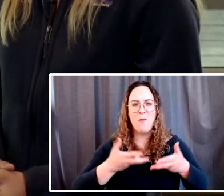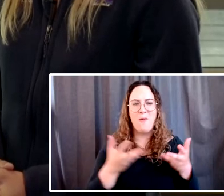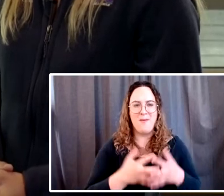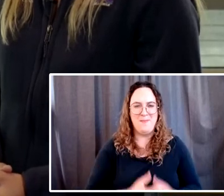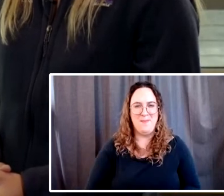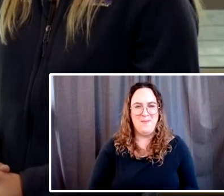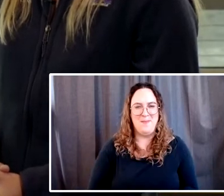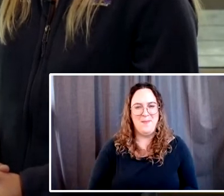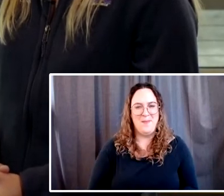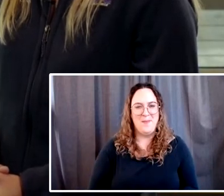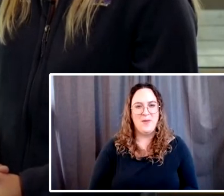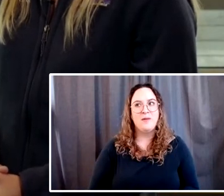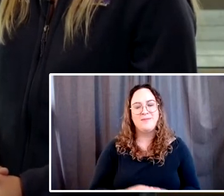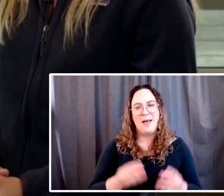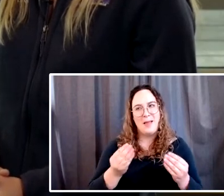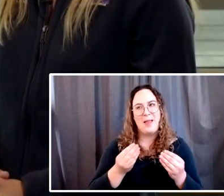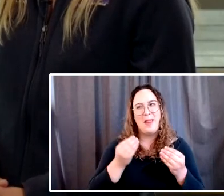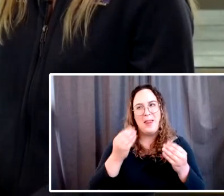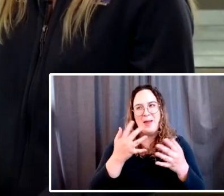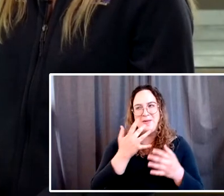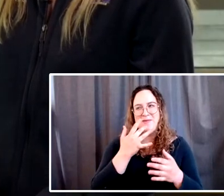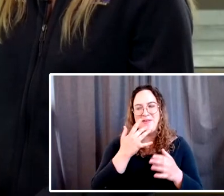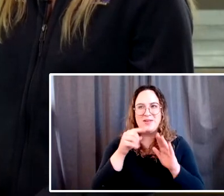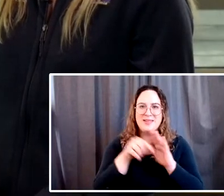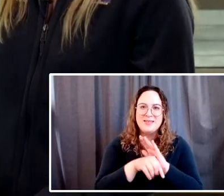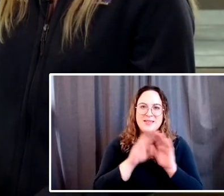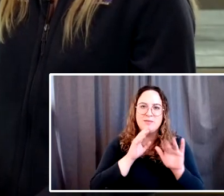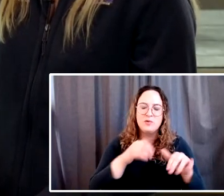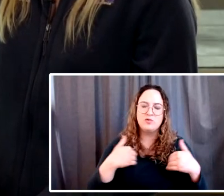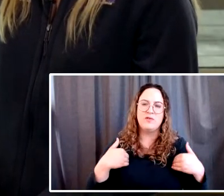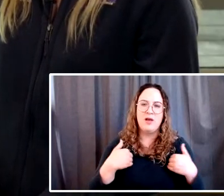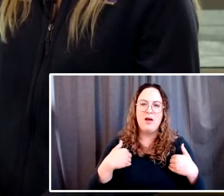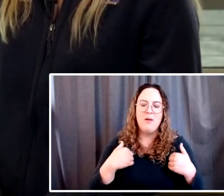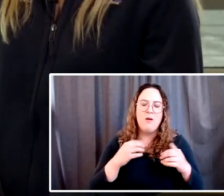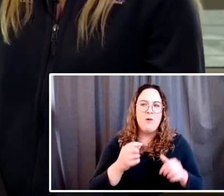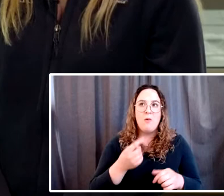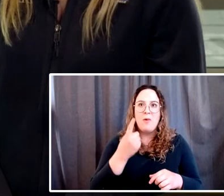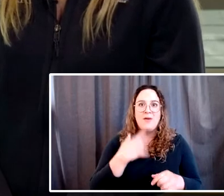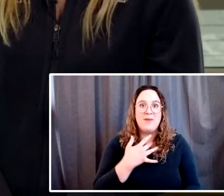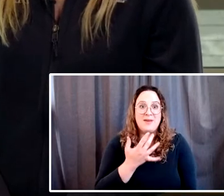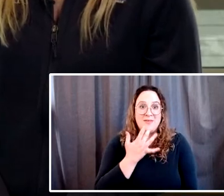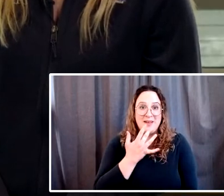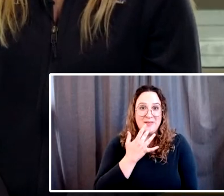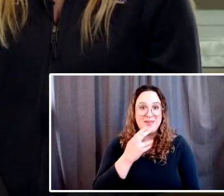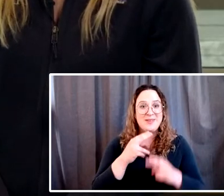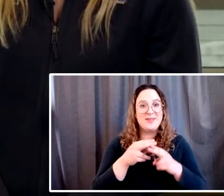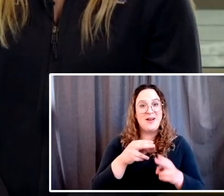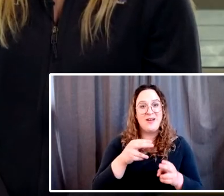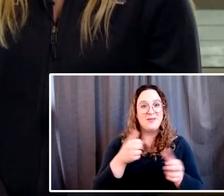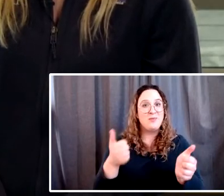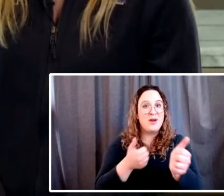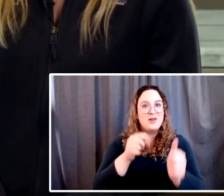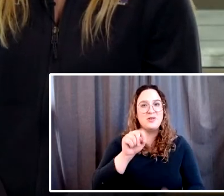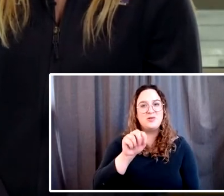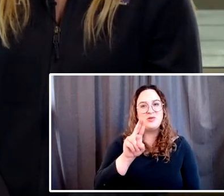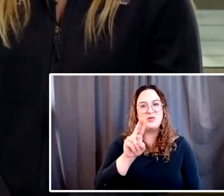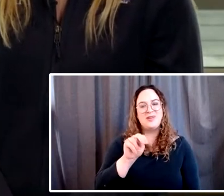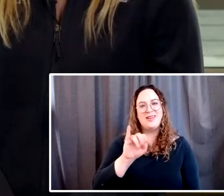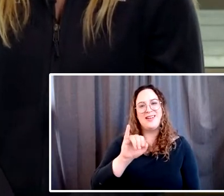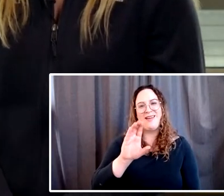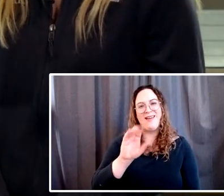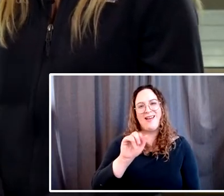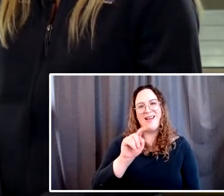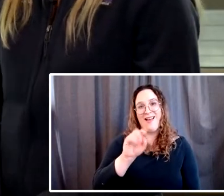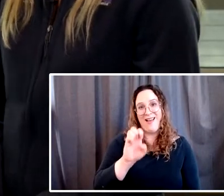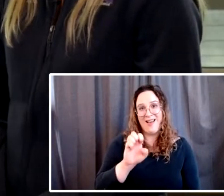I have a lot of favorite deep sea creatures. I think the one that comes to mind right now is the predatory tunicate. To me, it's just kind of